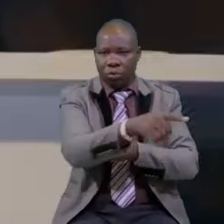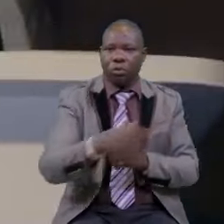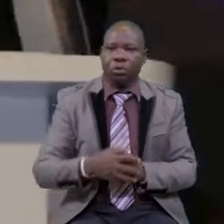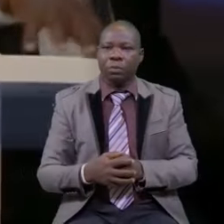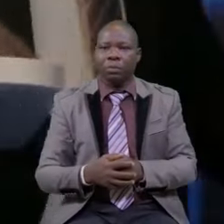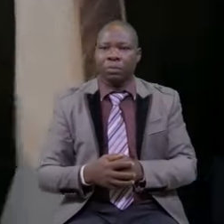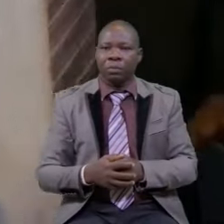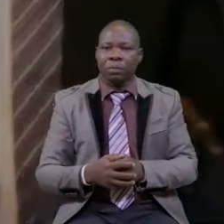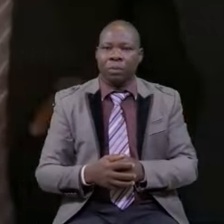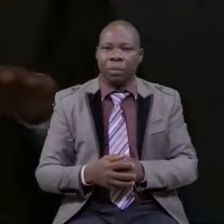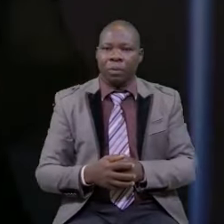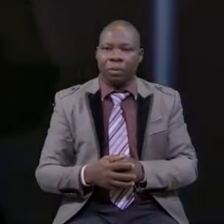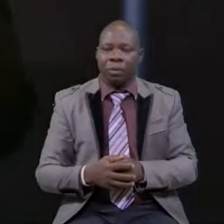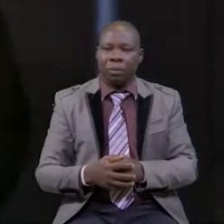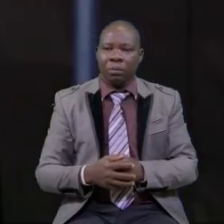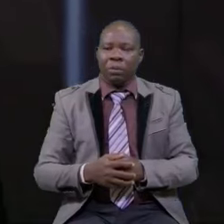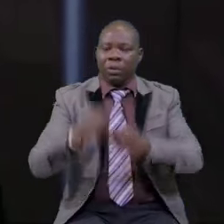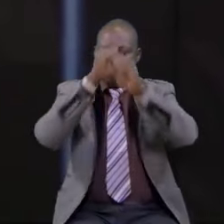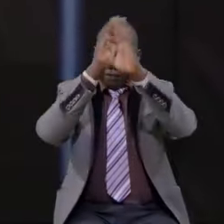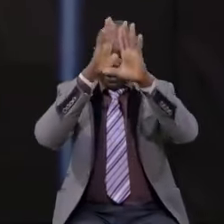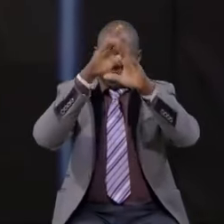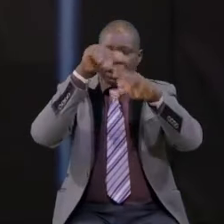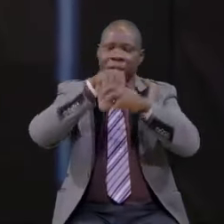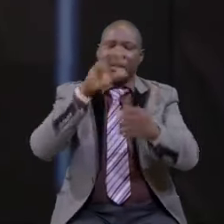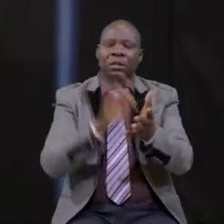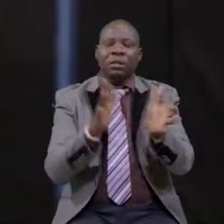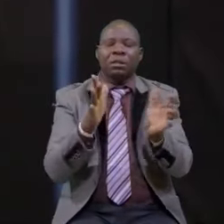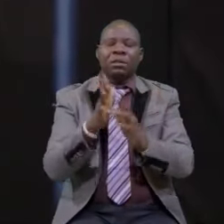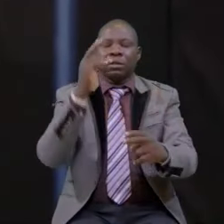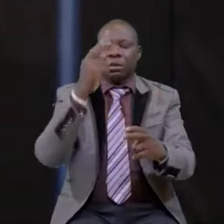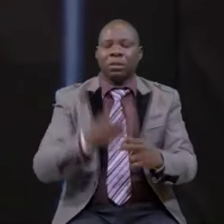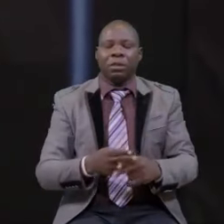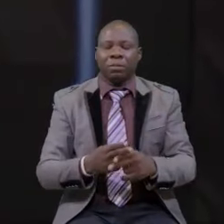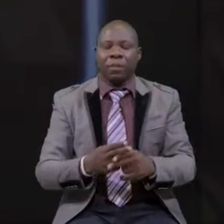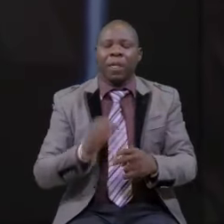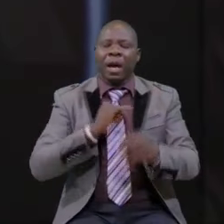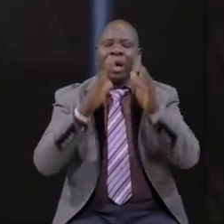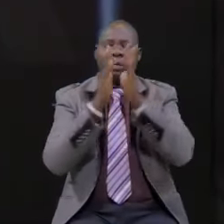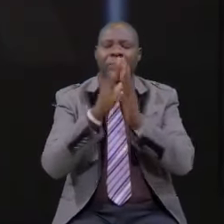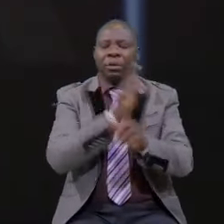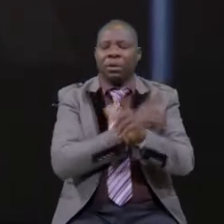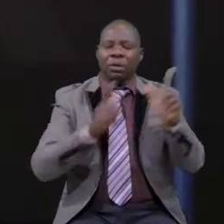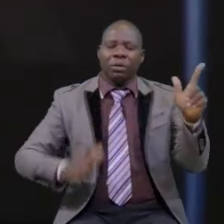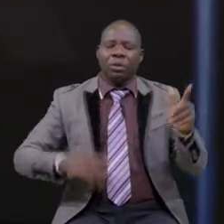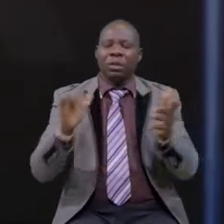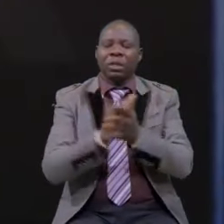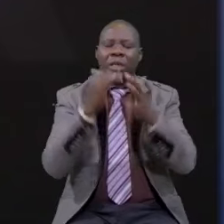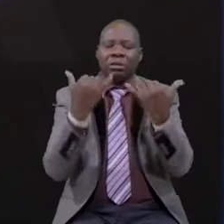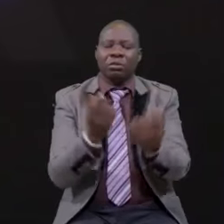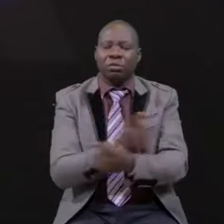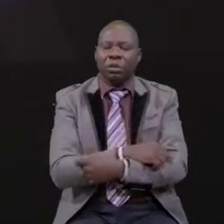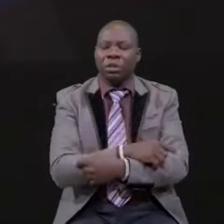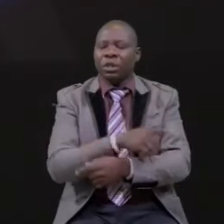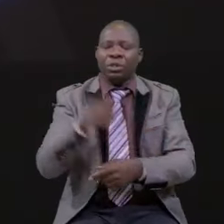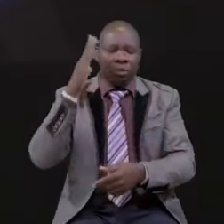Keep up that hand, Father, in Jesus' name. Amen. I pray, Lord, that today you visit